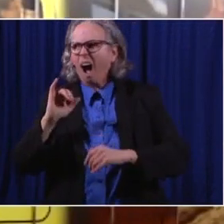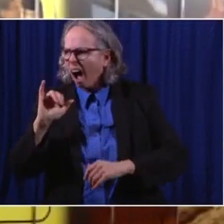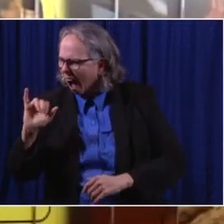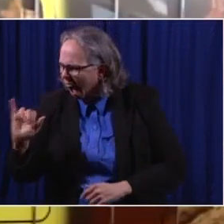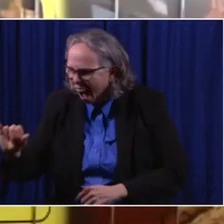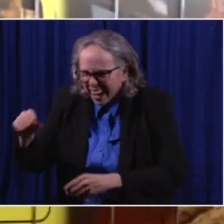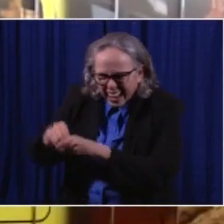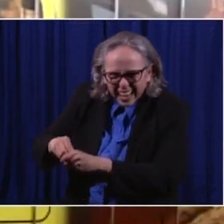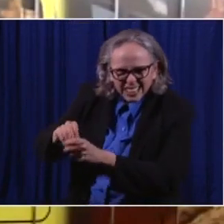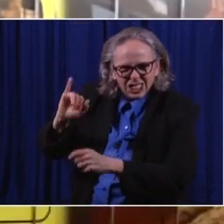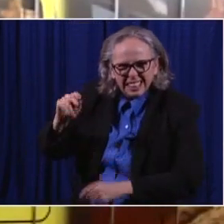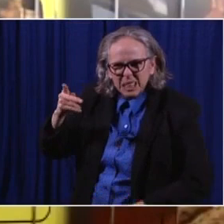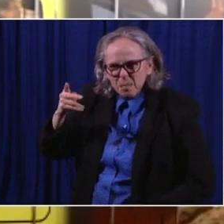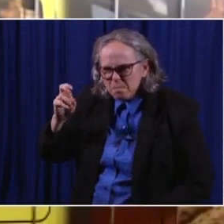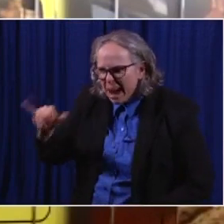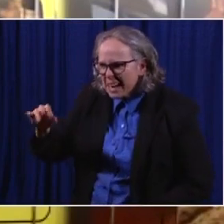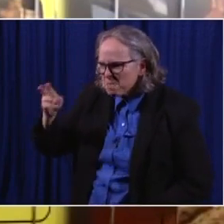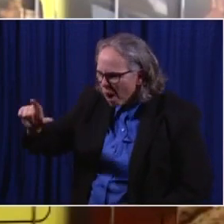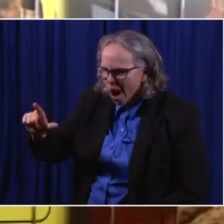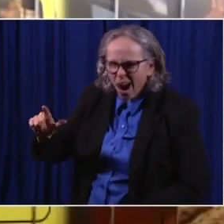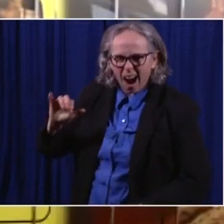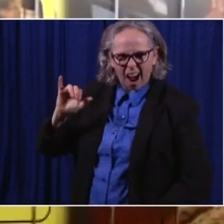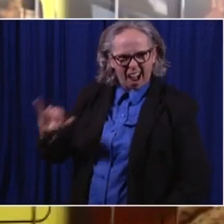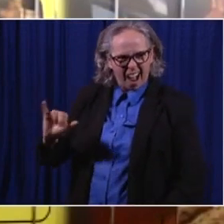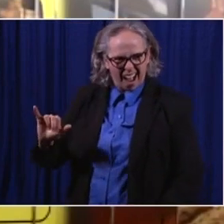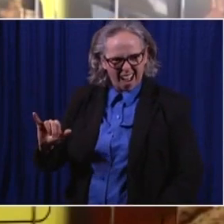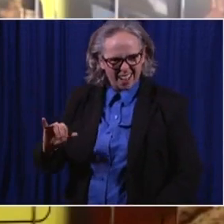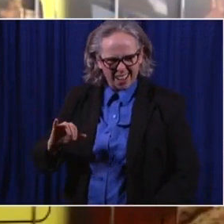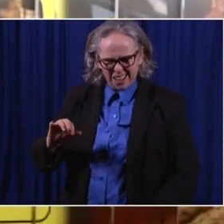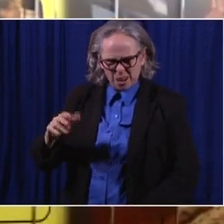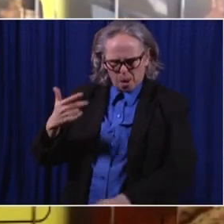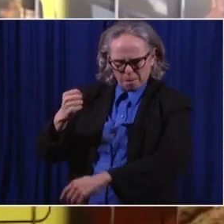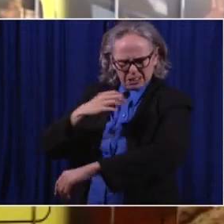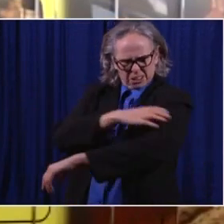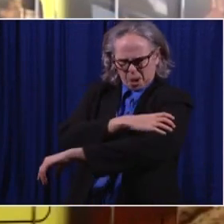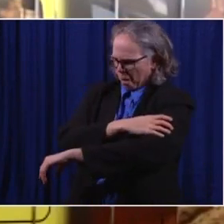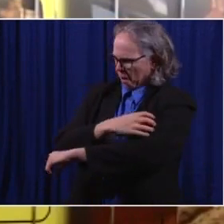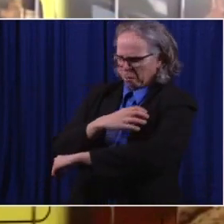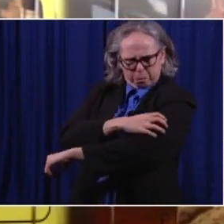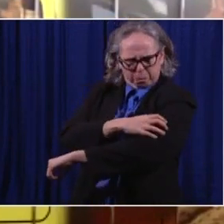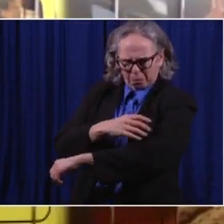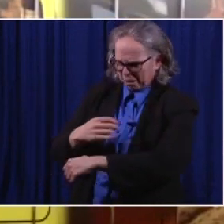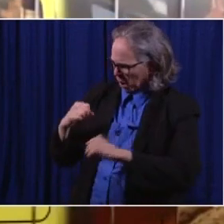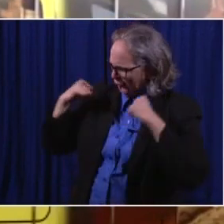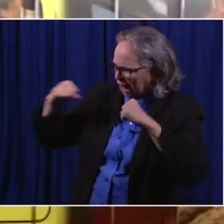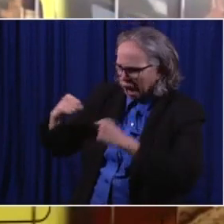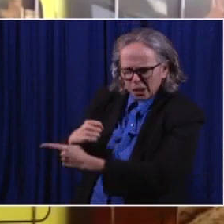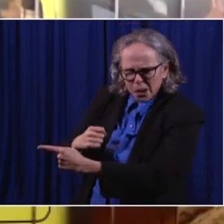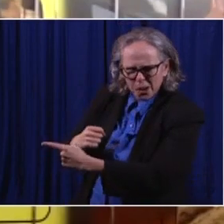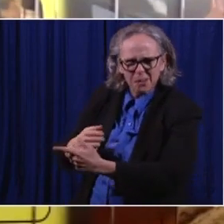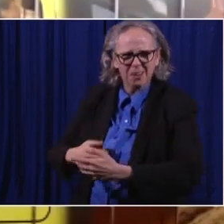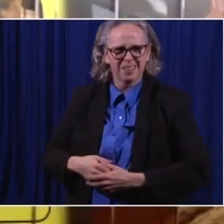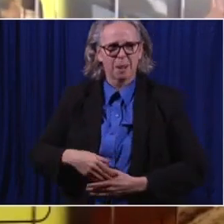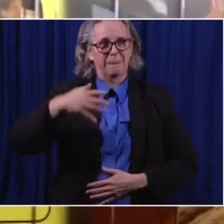I don't know. You got some pretty good muscles there. You've been doing more working out. My dad gave them to me.